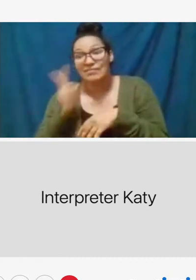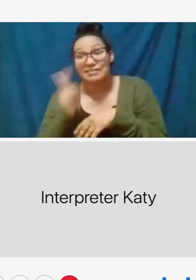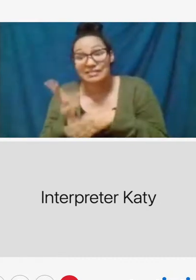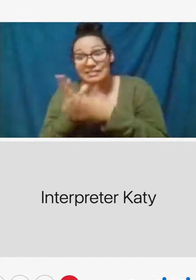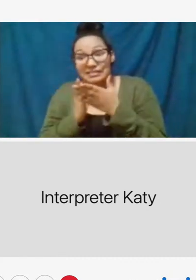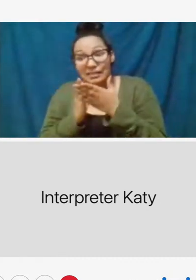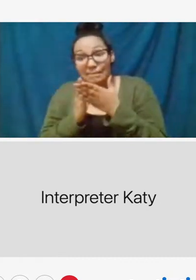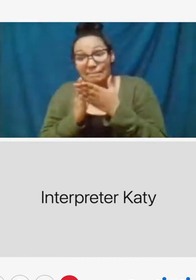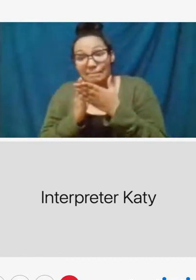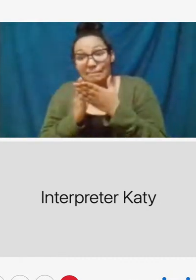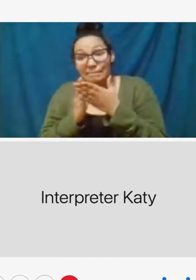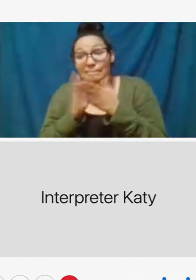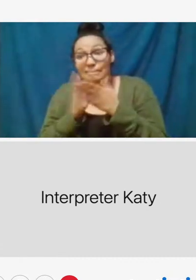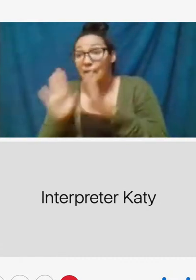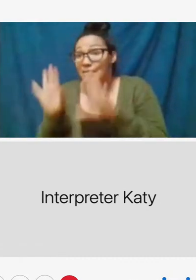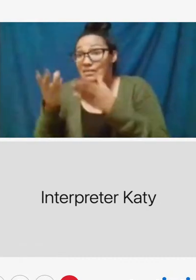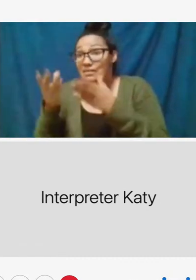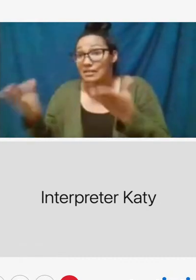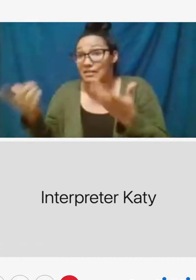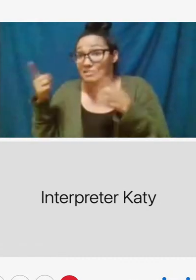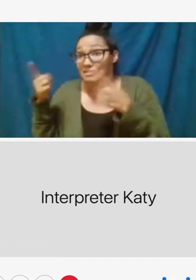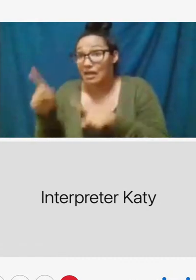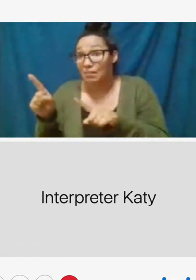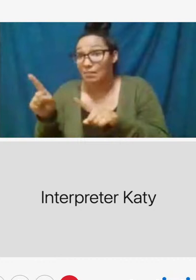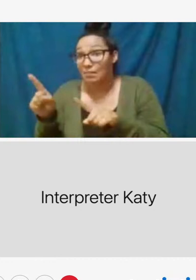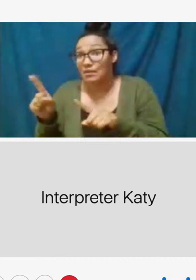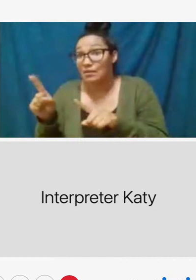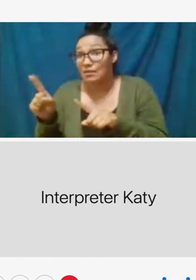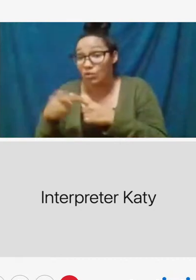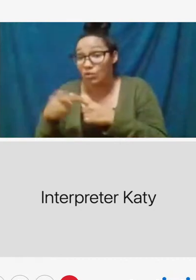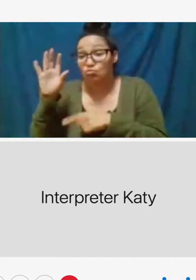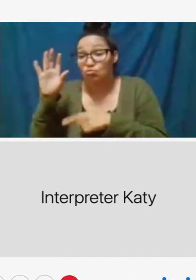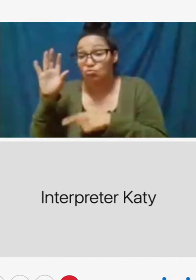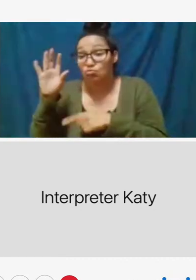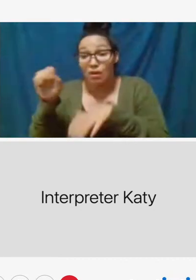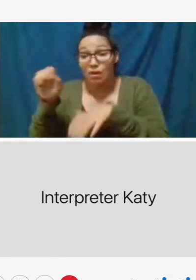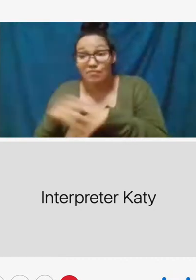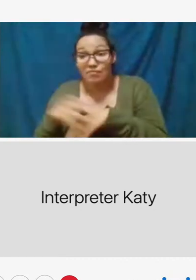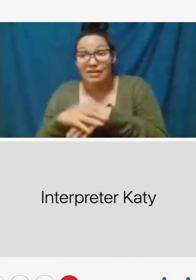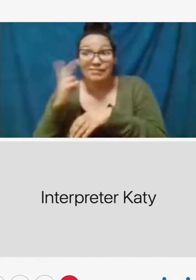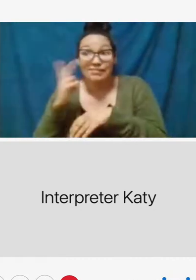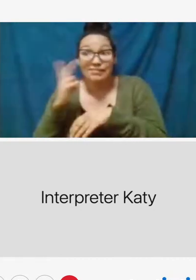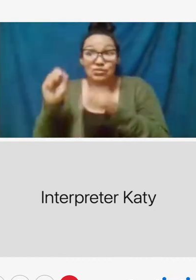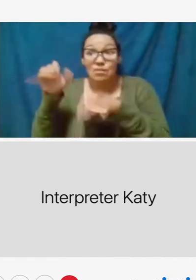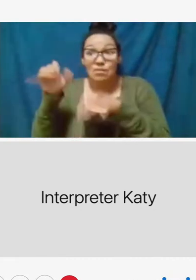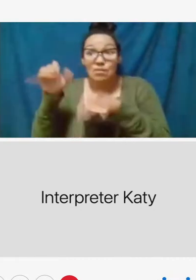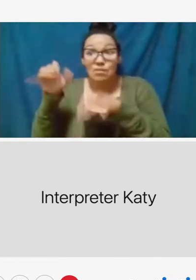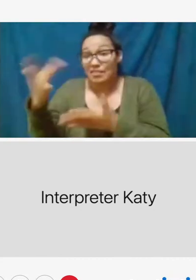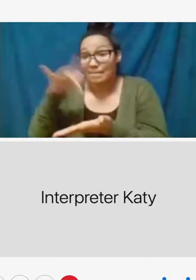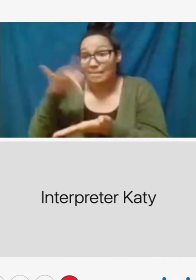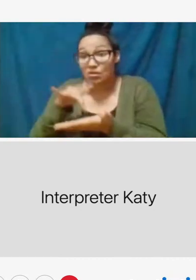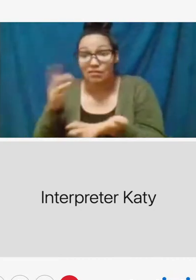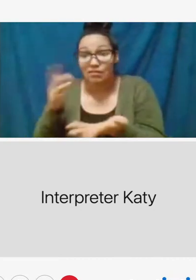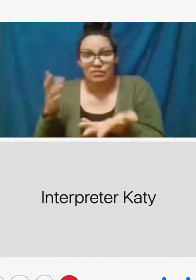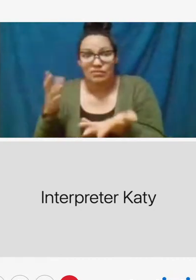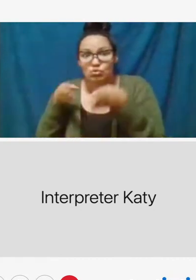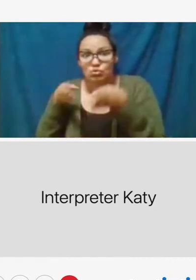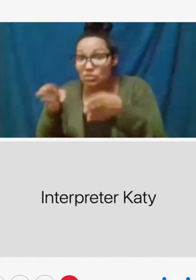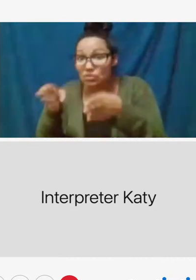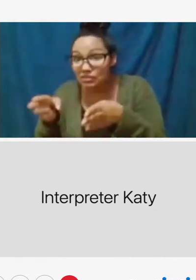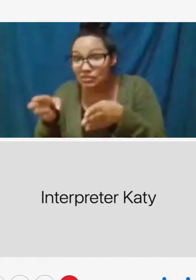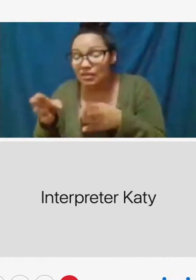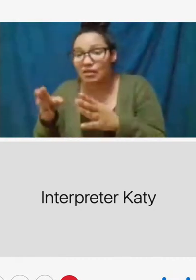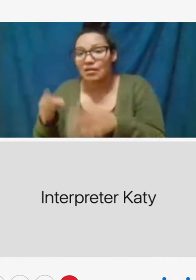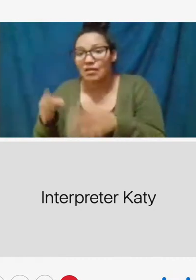things go on when you're dropping off your kid I seen them drop them off in the middle of the street they cross they don't look both